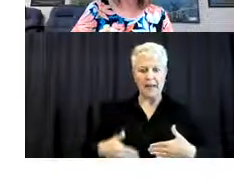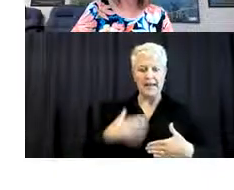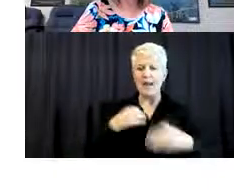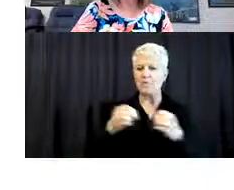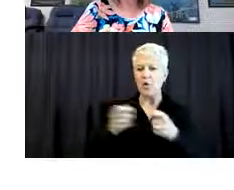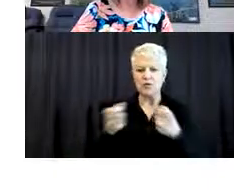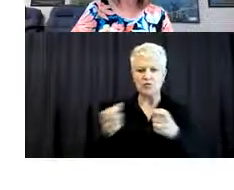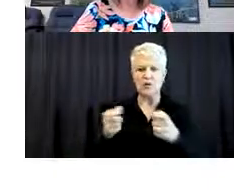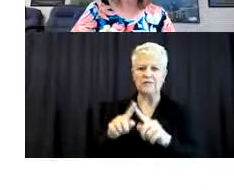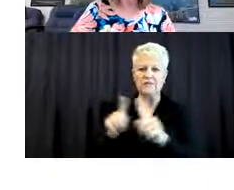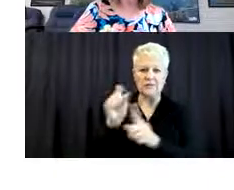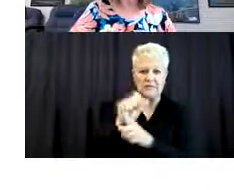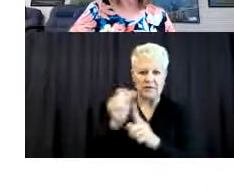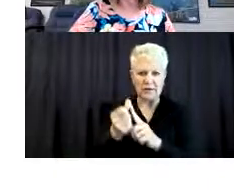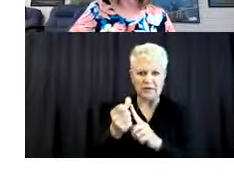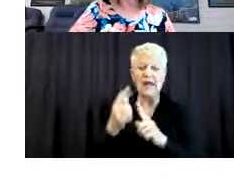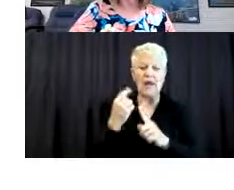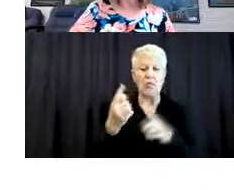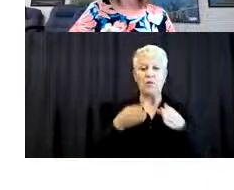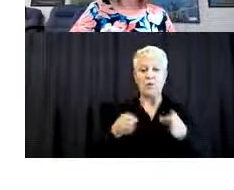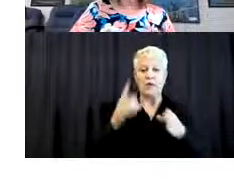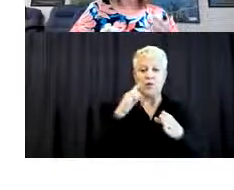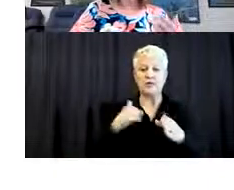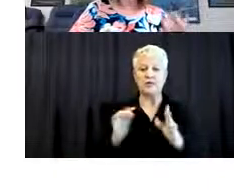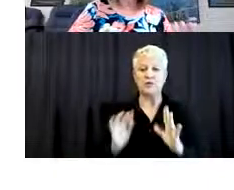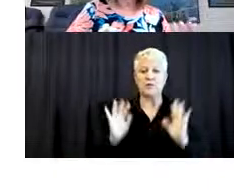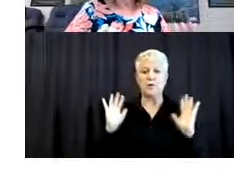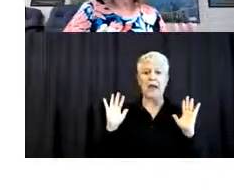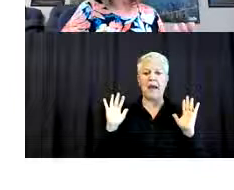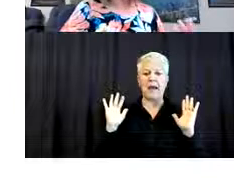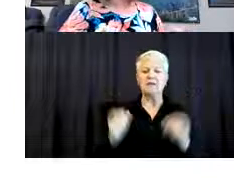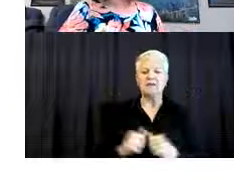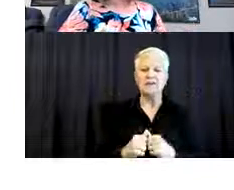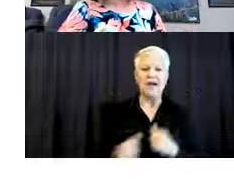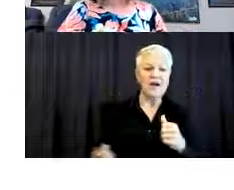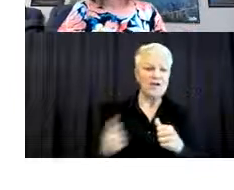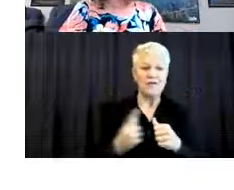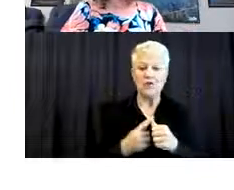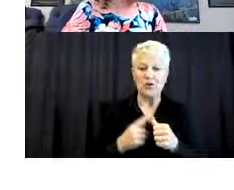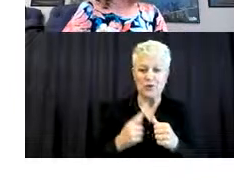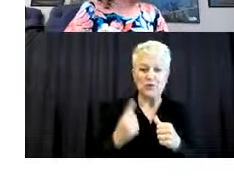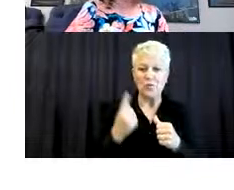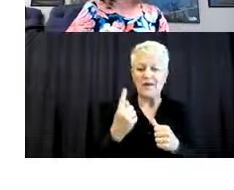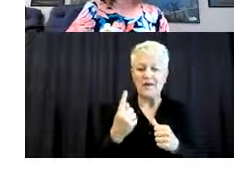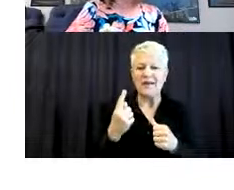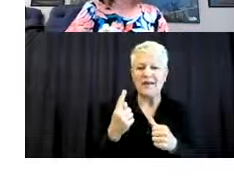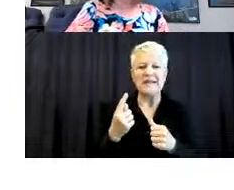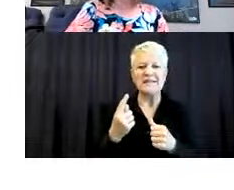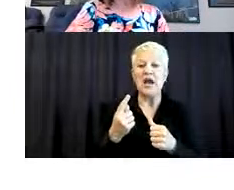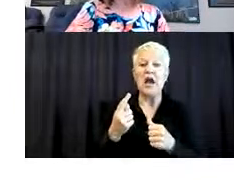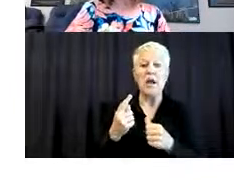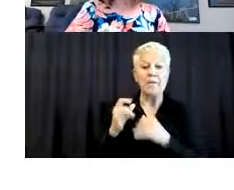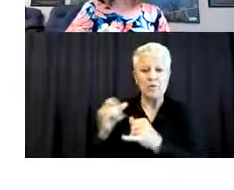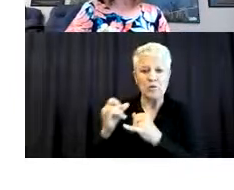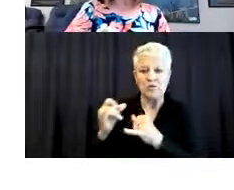control of situations, and way for us to pull back. The first one is mutual tactile